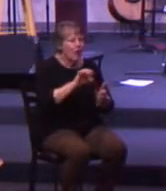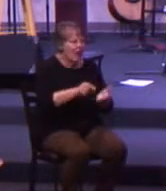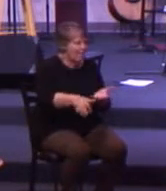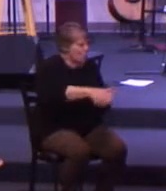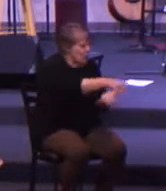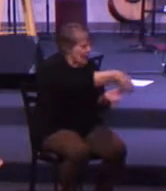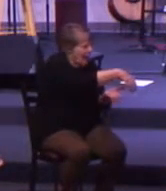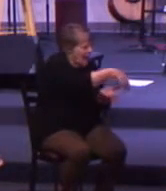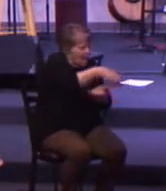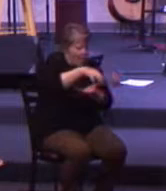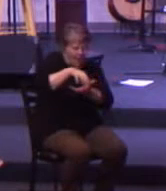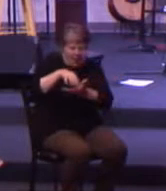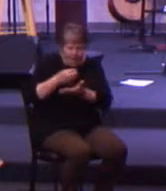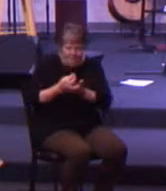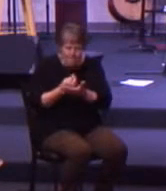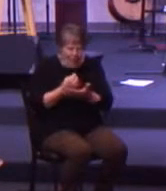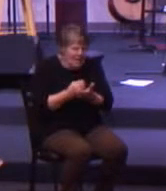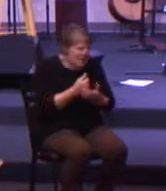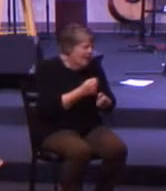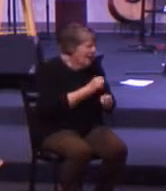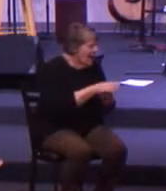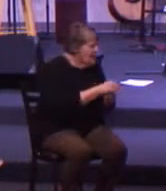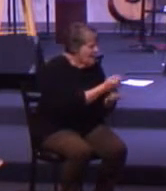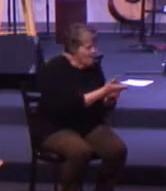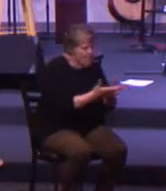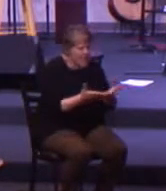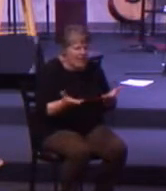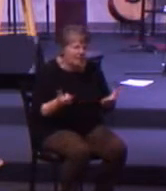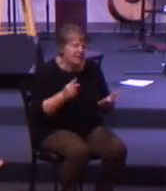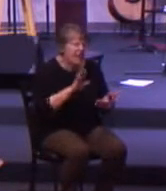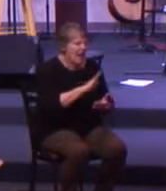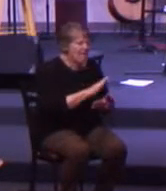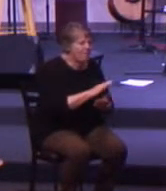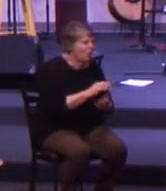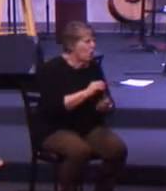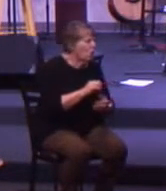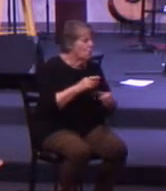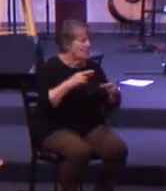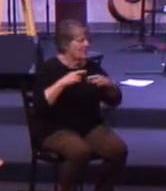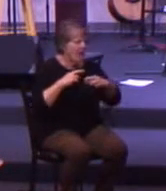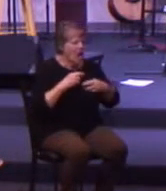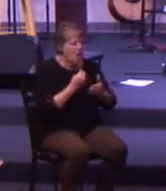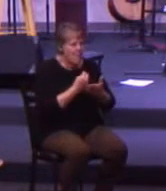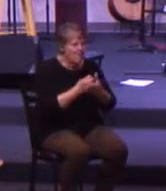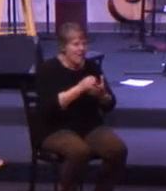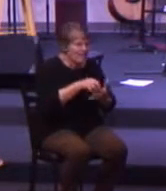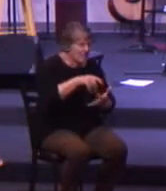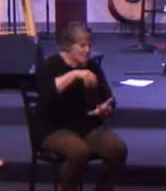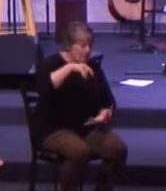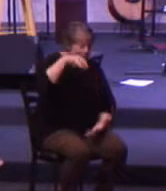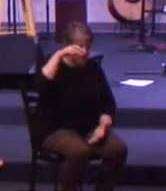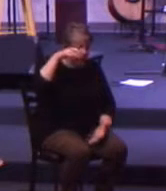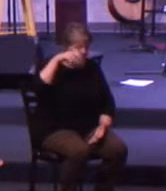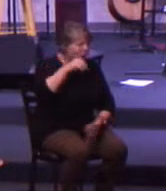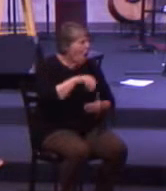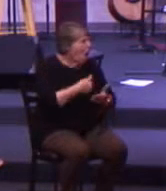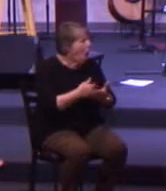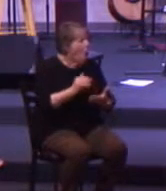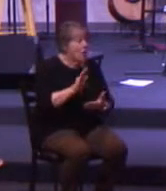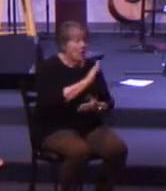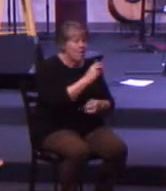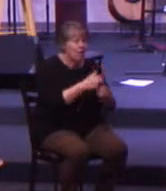resources, if you have enough investments, if your nest egg is big enough, if your income is large enough, then all of your problems can be